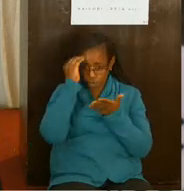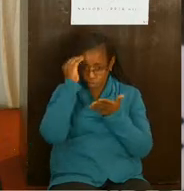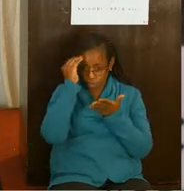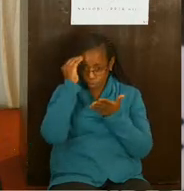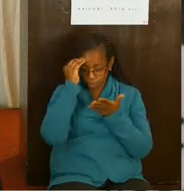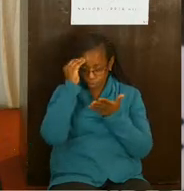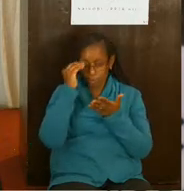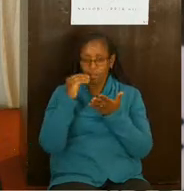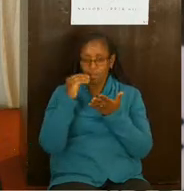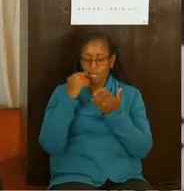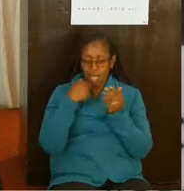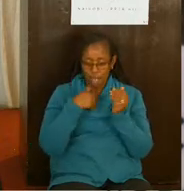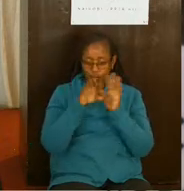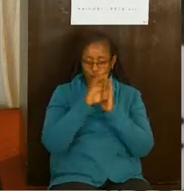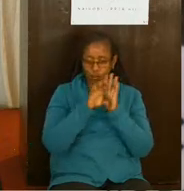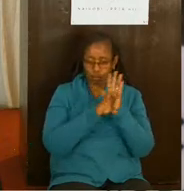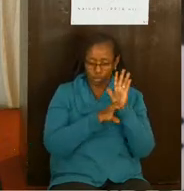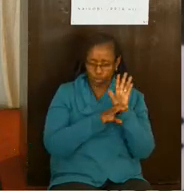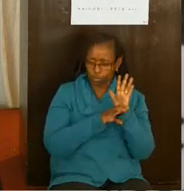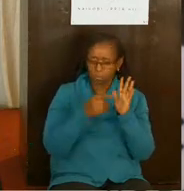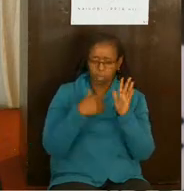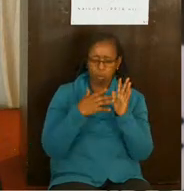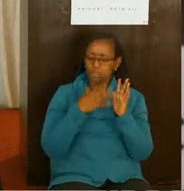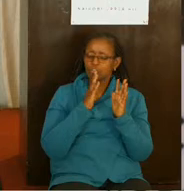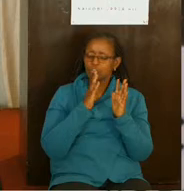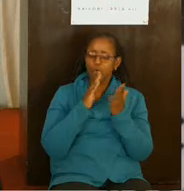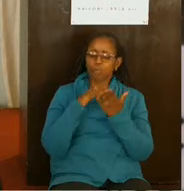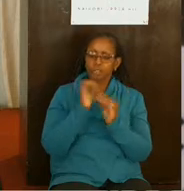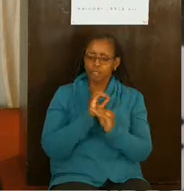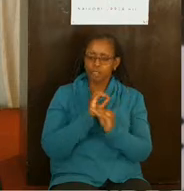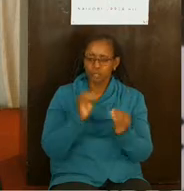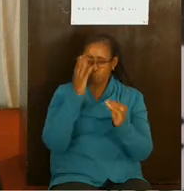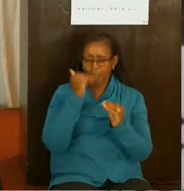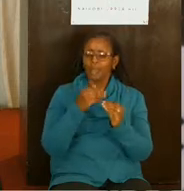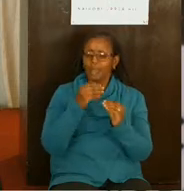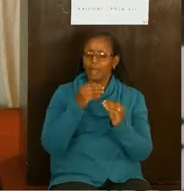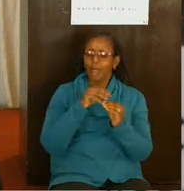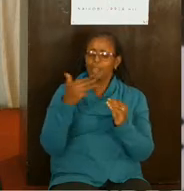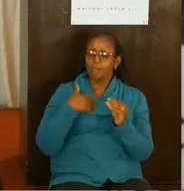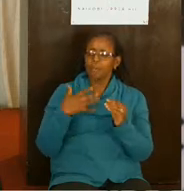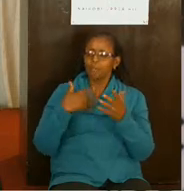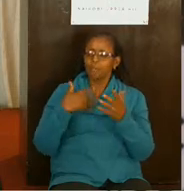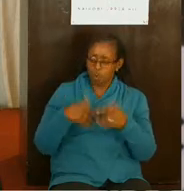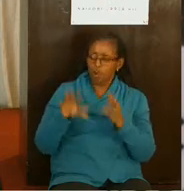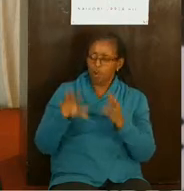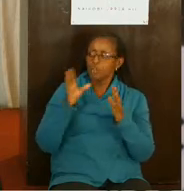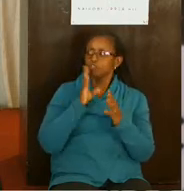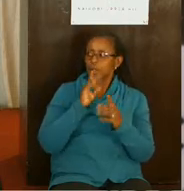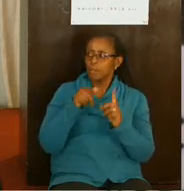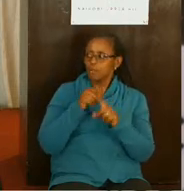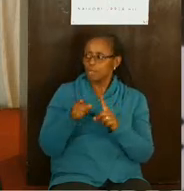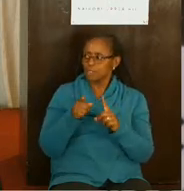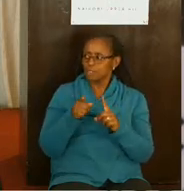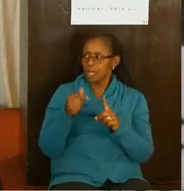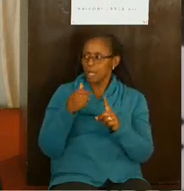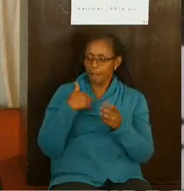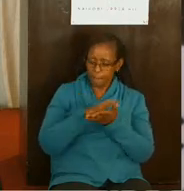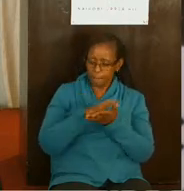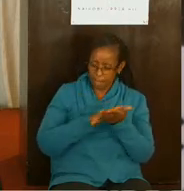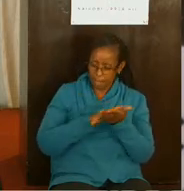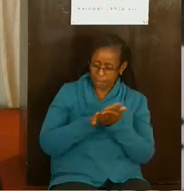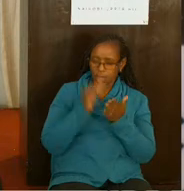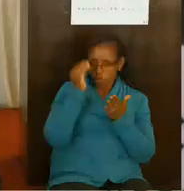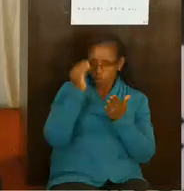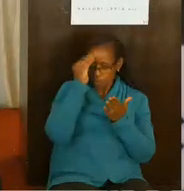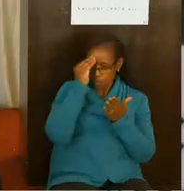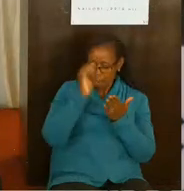there's the Constitution I don't want to talk about it more a lot of us have talked about it there's the basic education curriculum framework